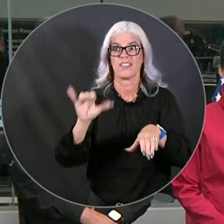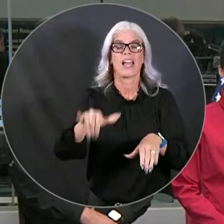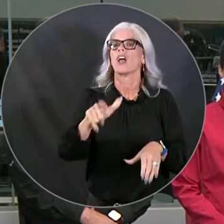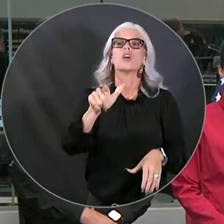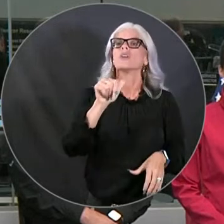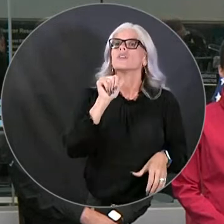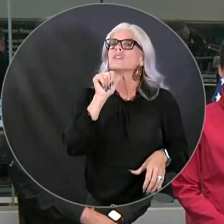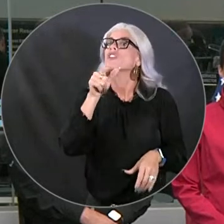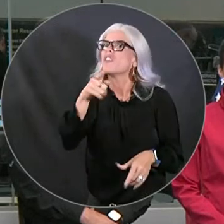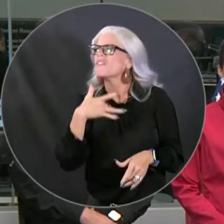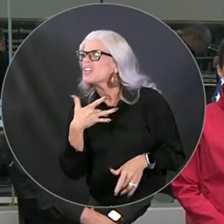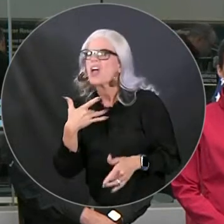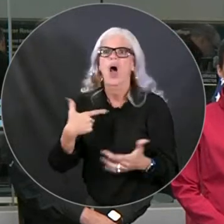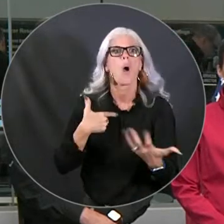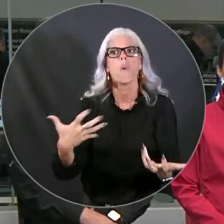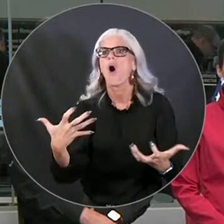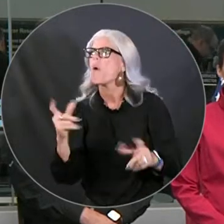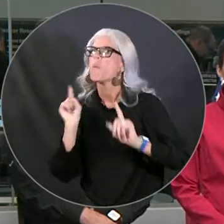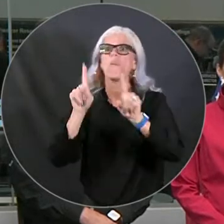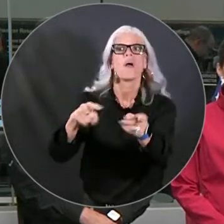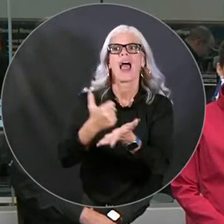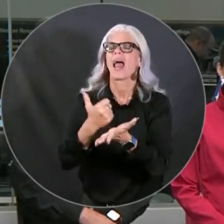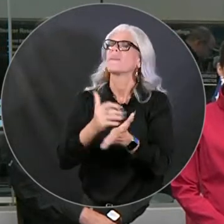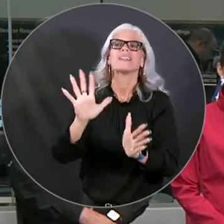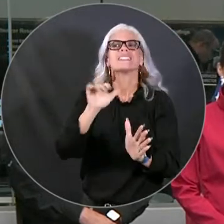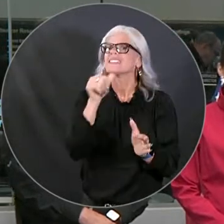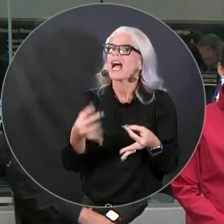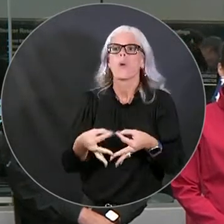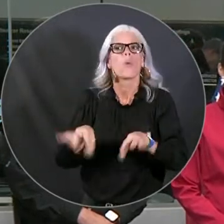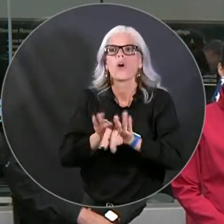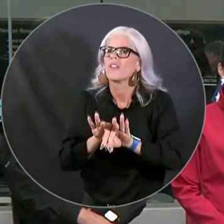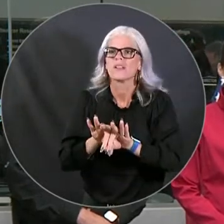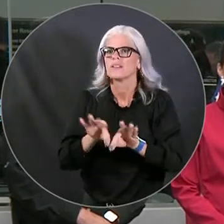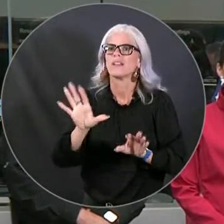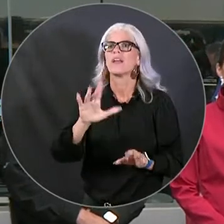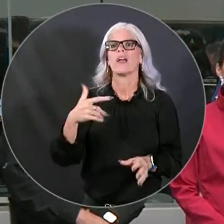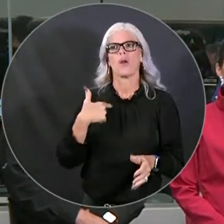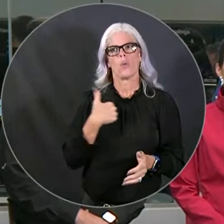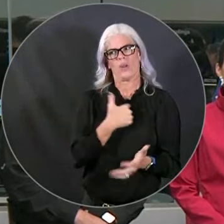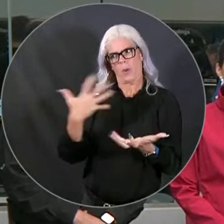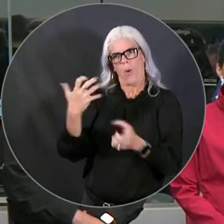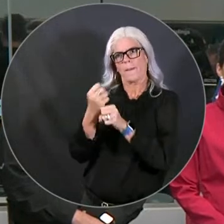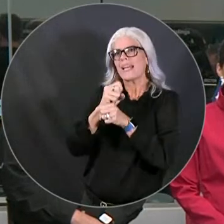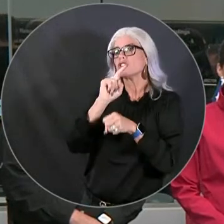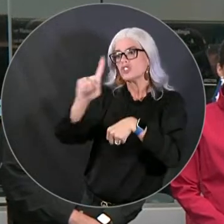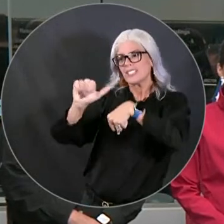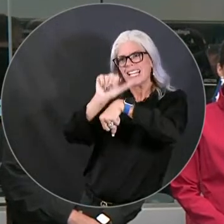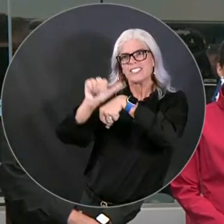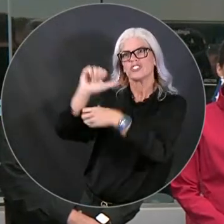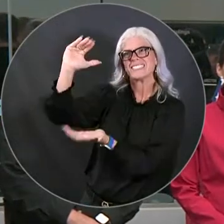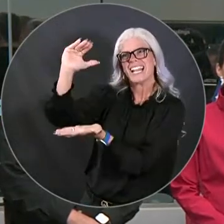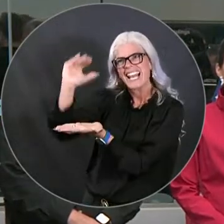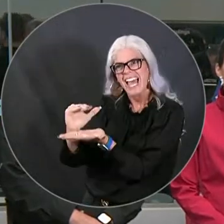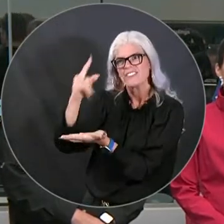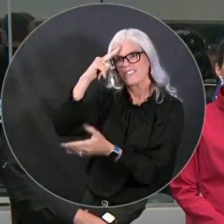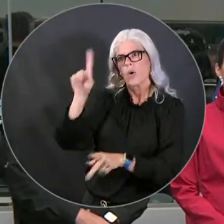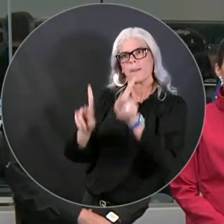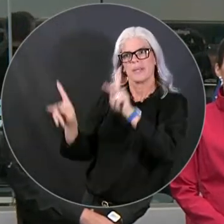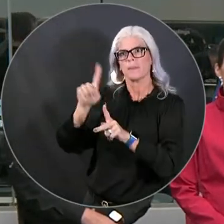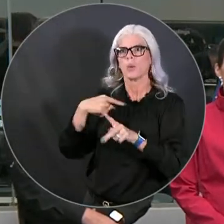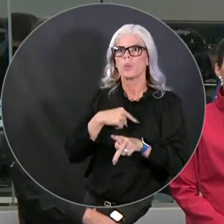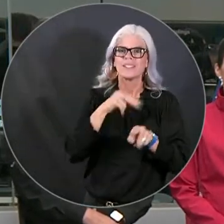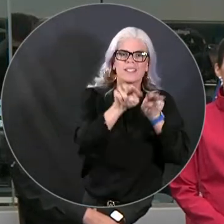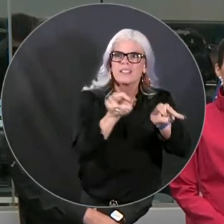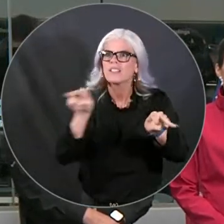and we want to minimize any harm to anybody as a result of what we're seeing right now in the streets. We have had 26